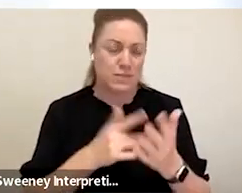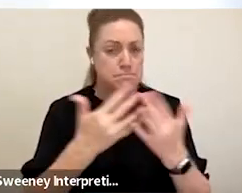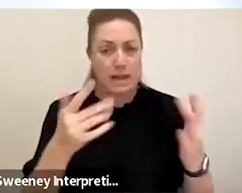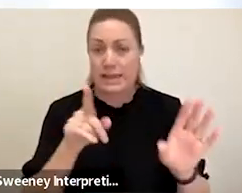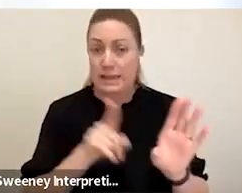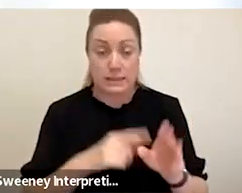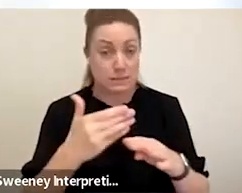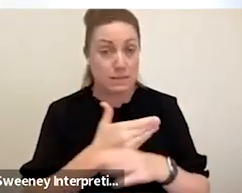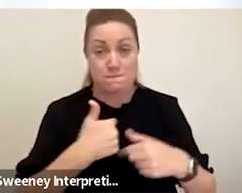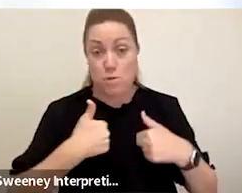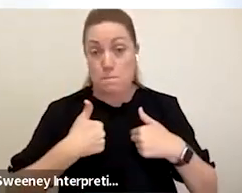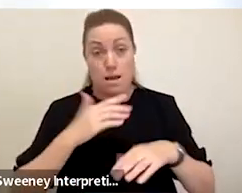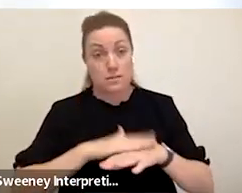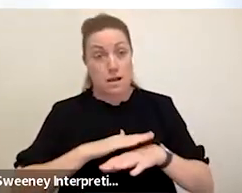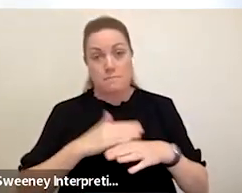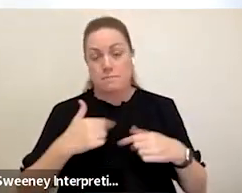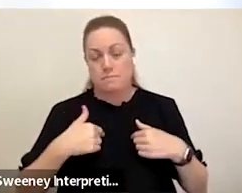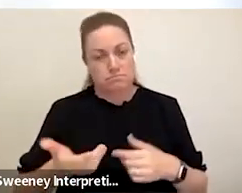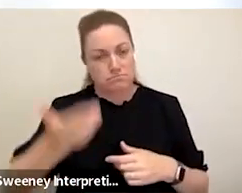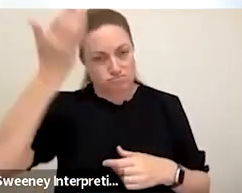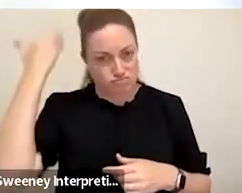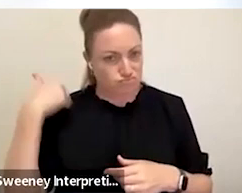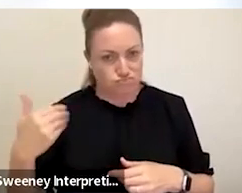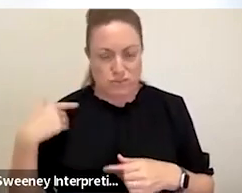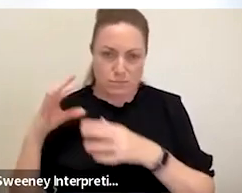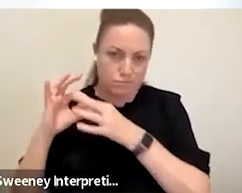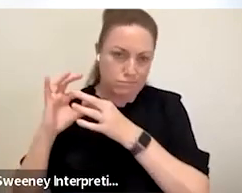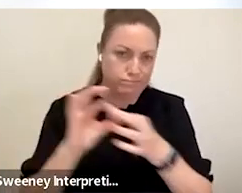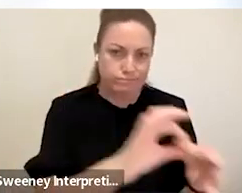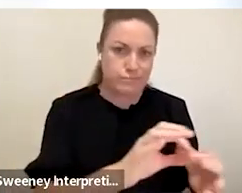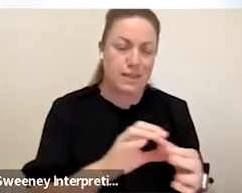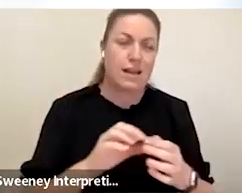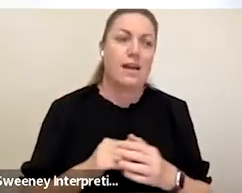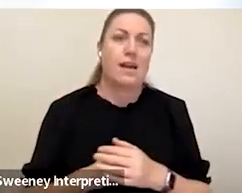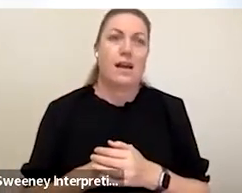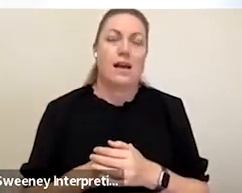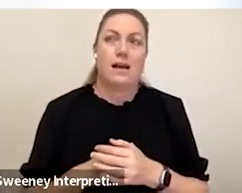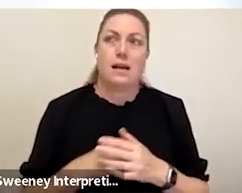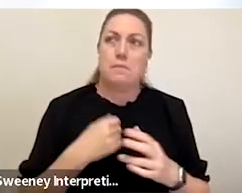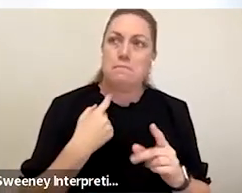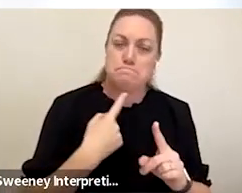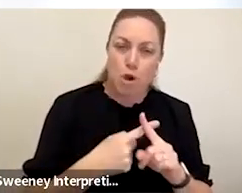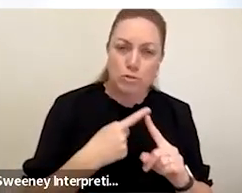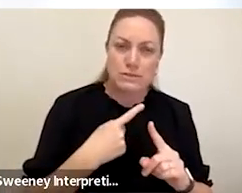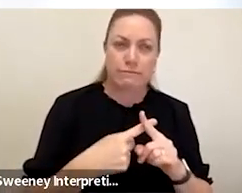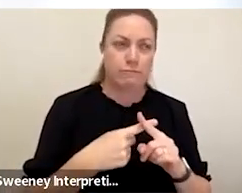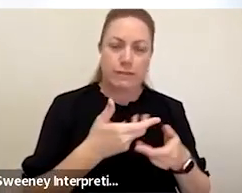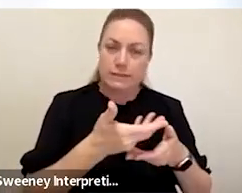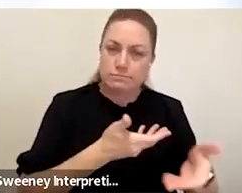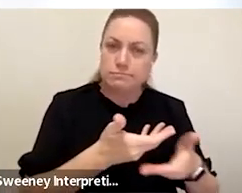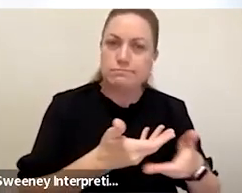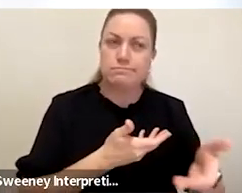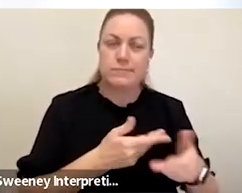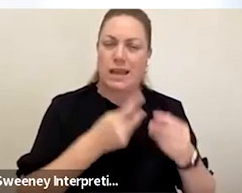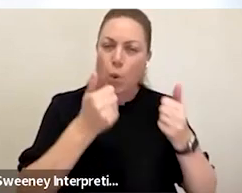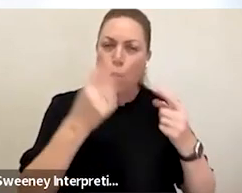before my time. That's been built with a number of, I guess, positive interactions and positive outcomes